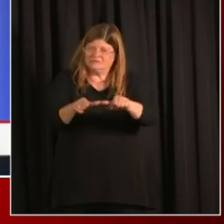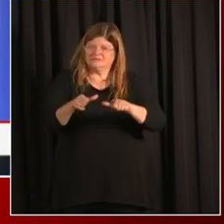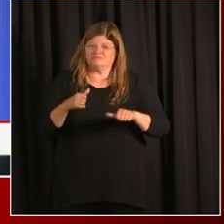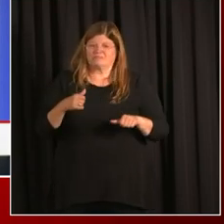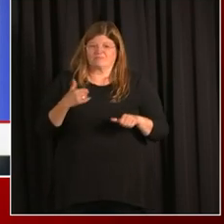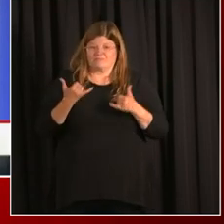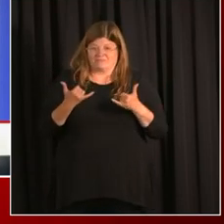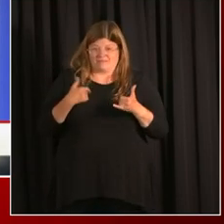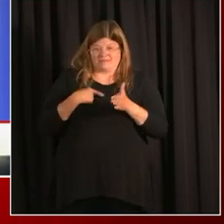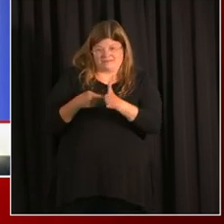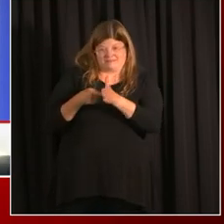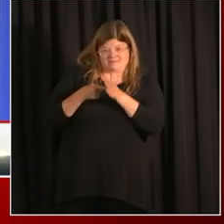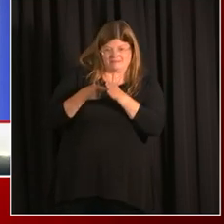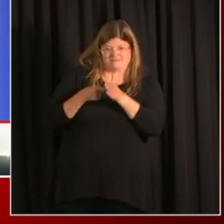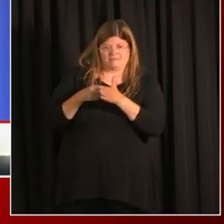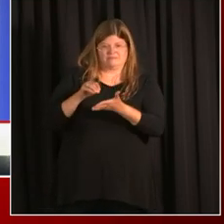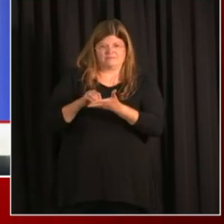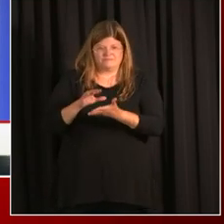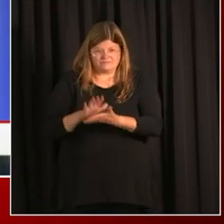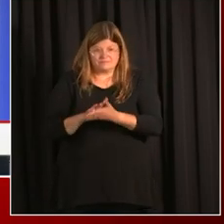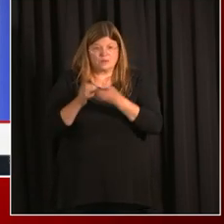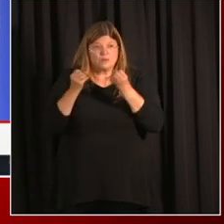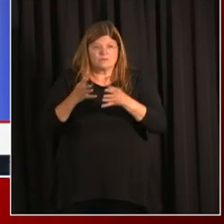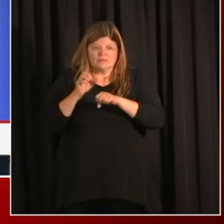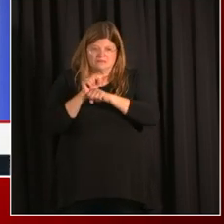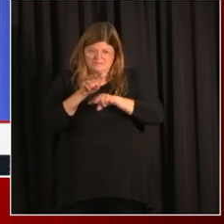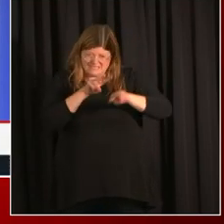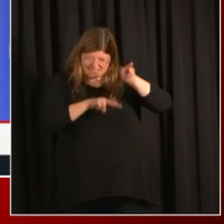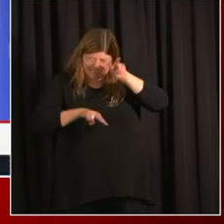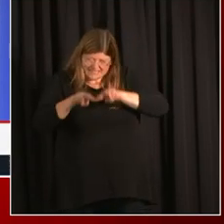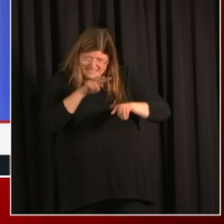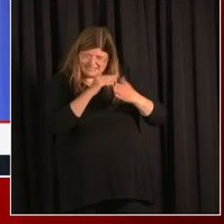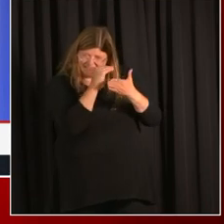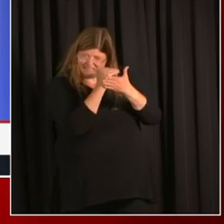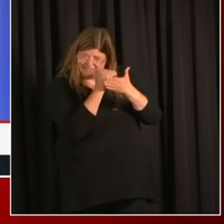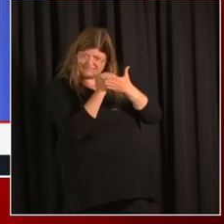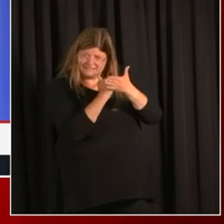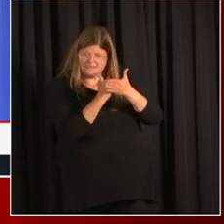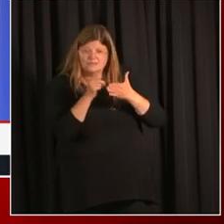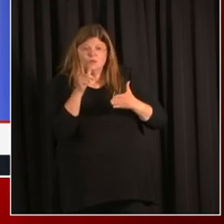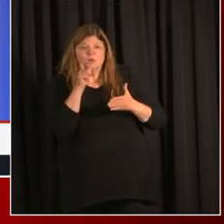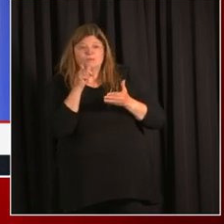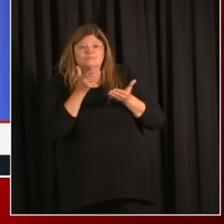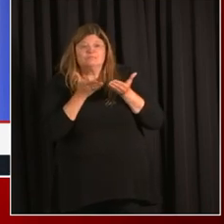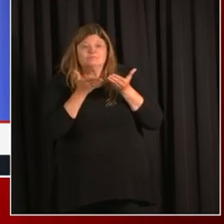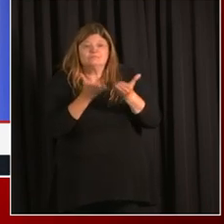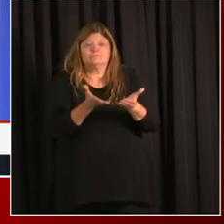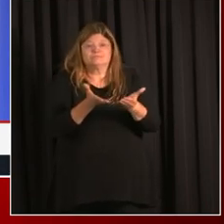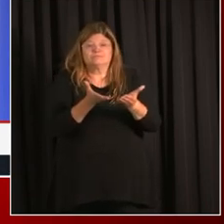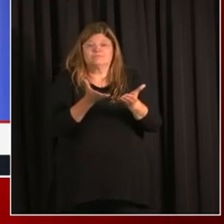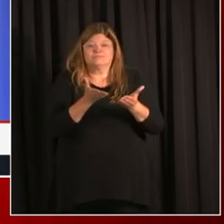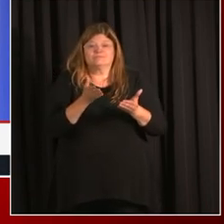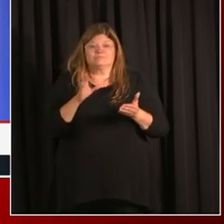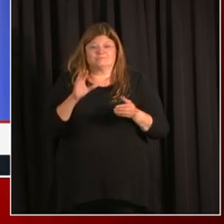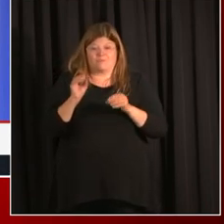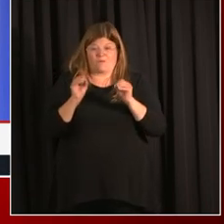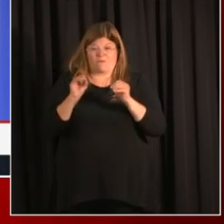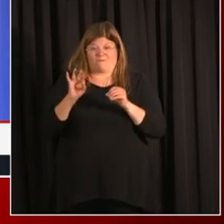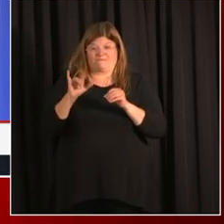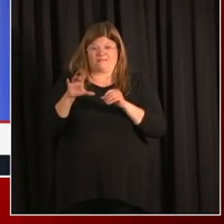that are geared toward employers in certain business environments, and particularly those that operate office buildings that are